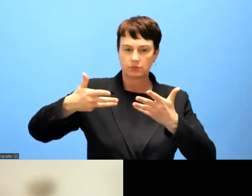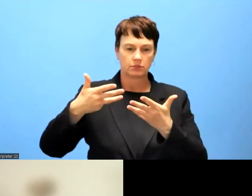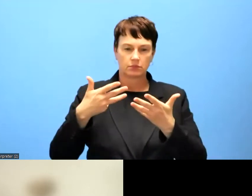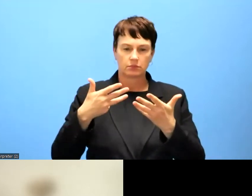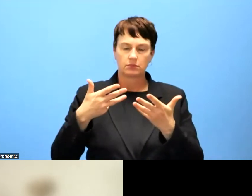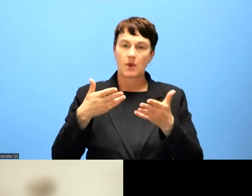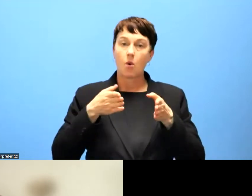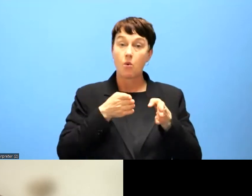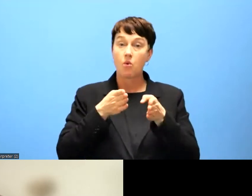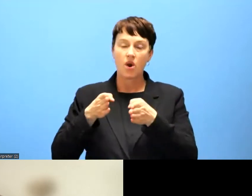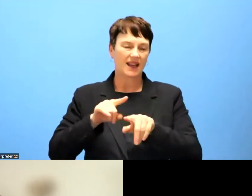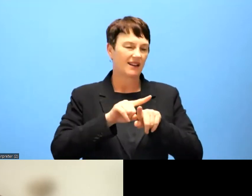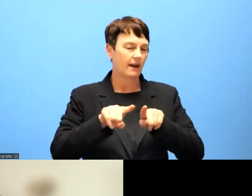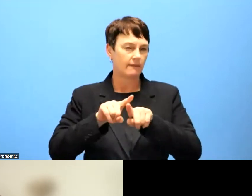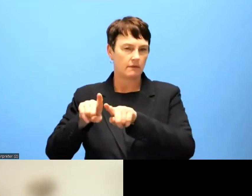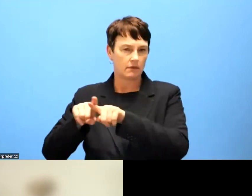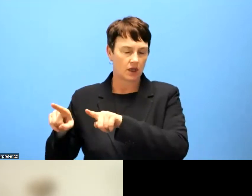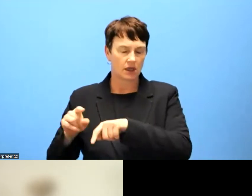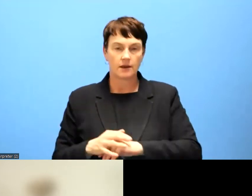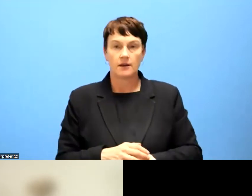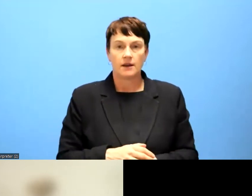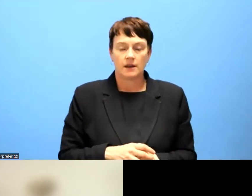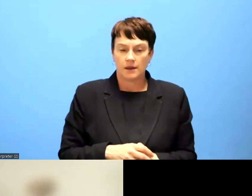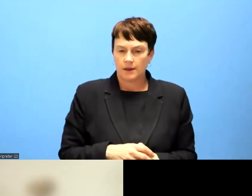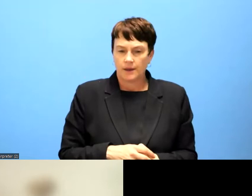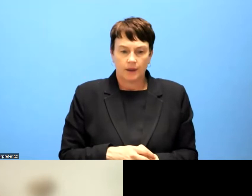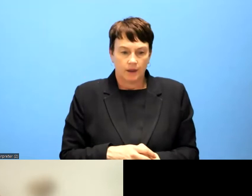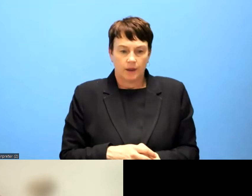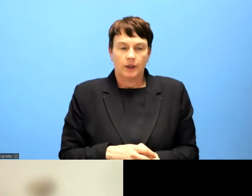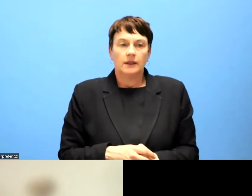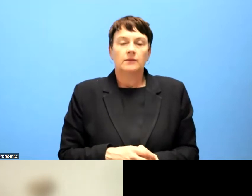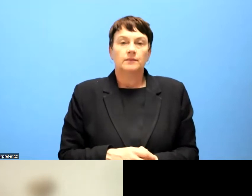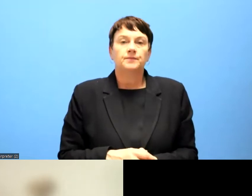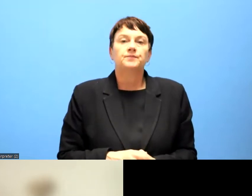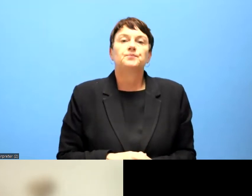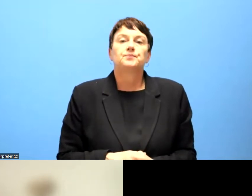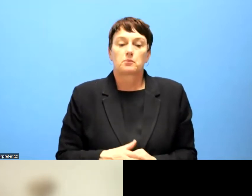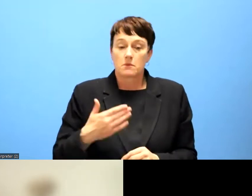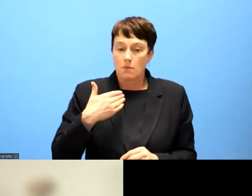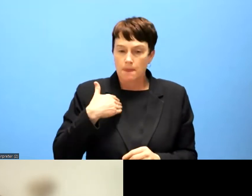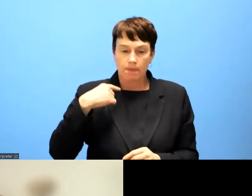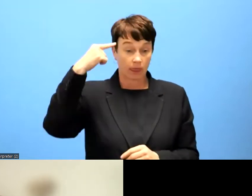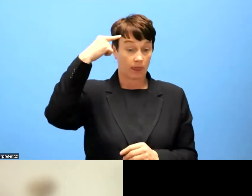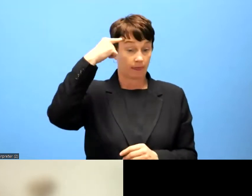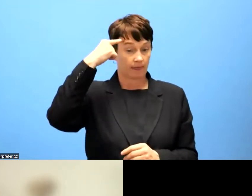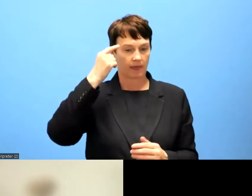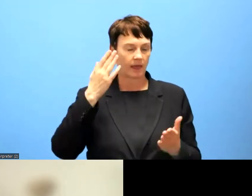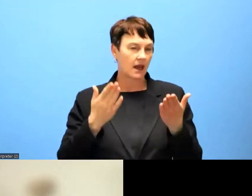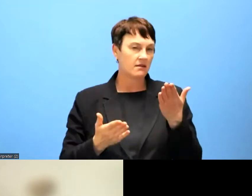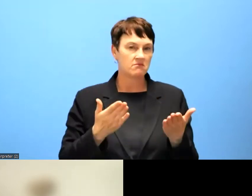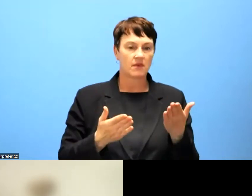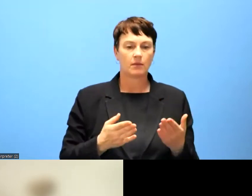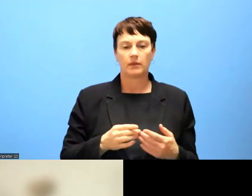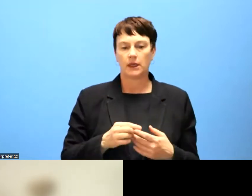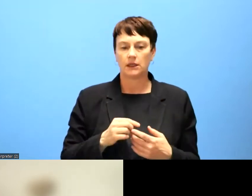if you are, for example, a public institution and then you have to do a public tender or European public tender, then